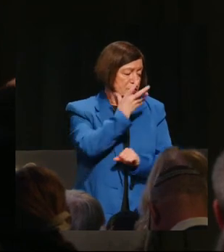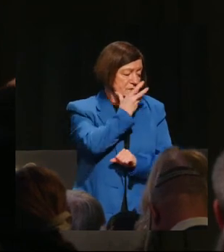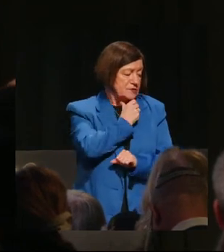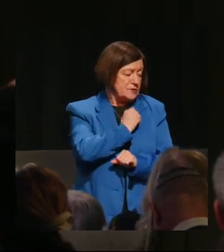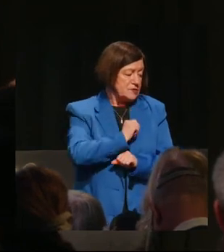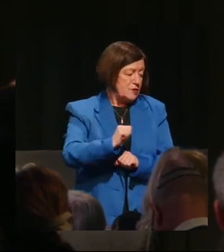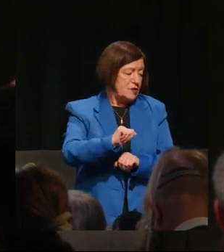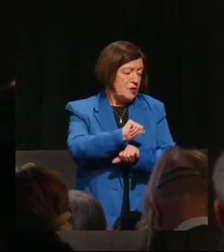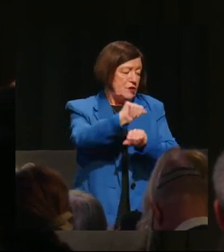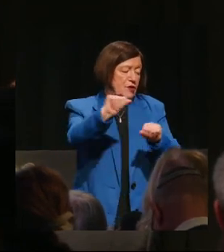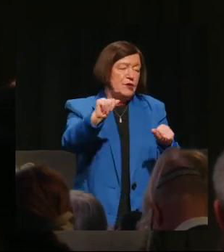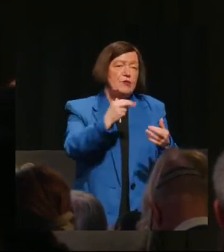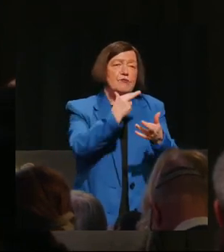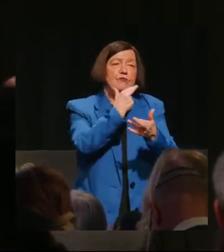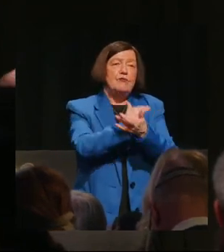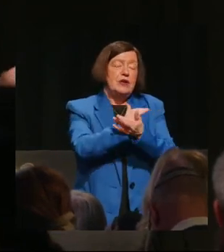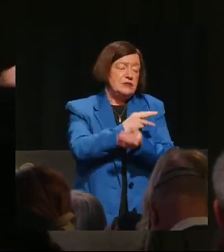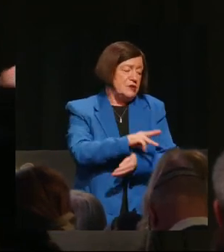Tamam